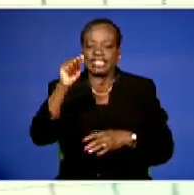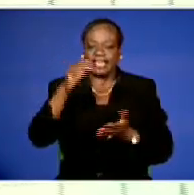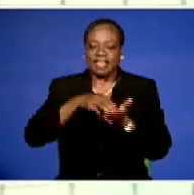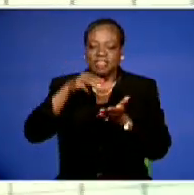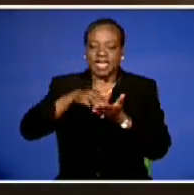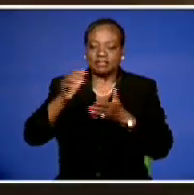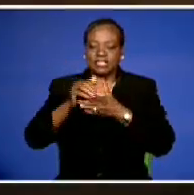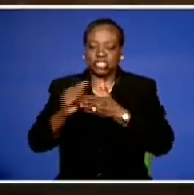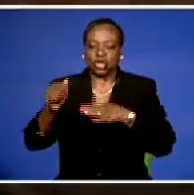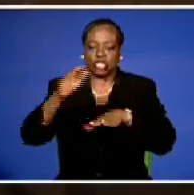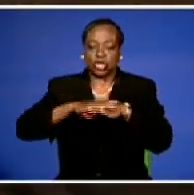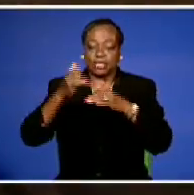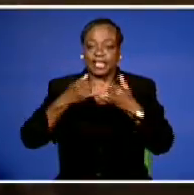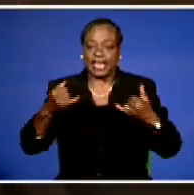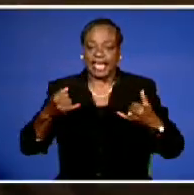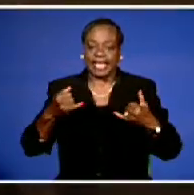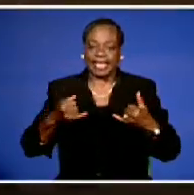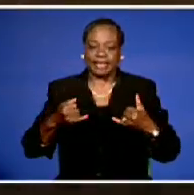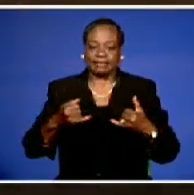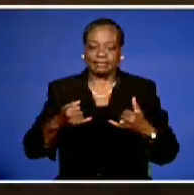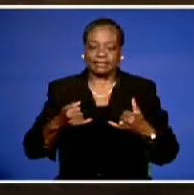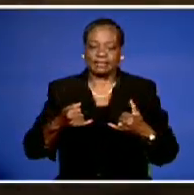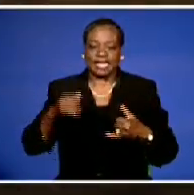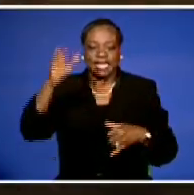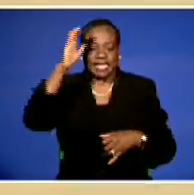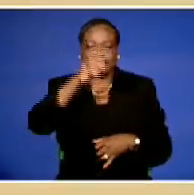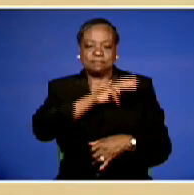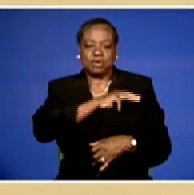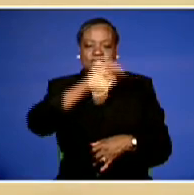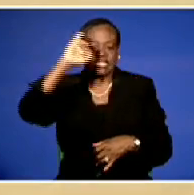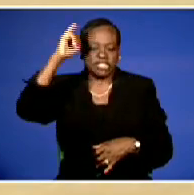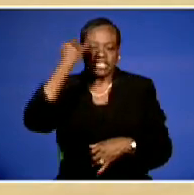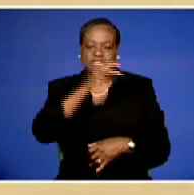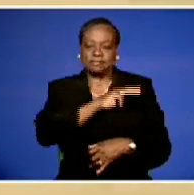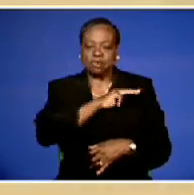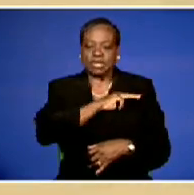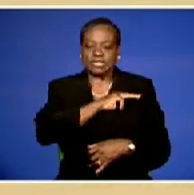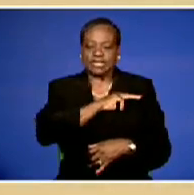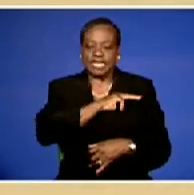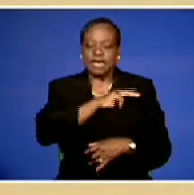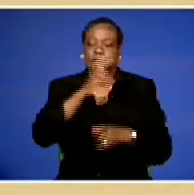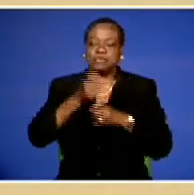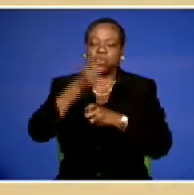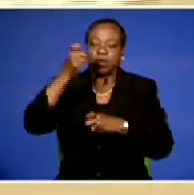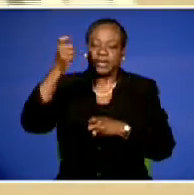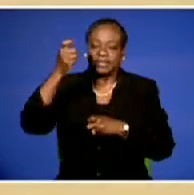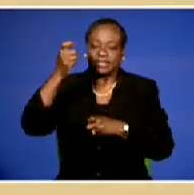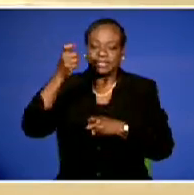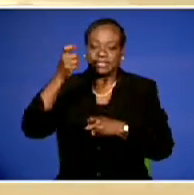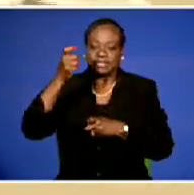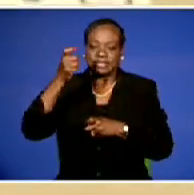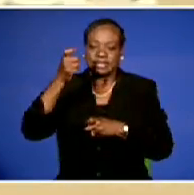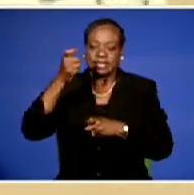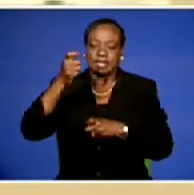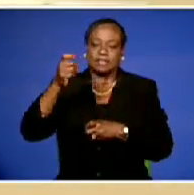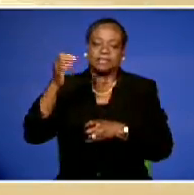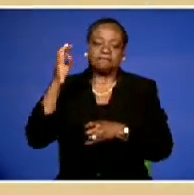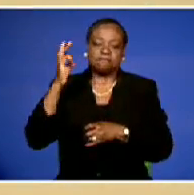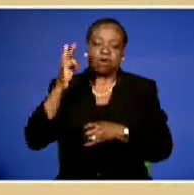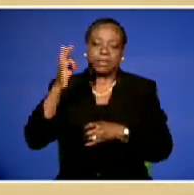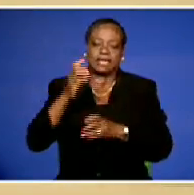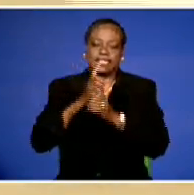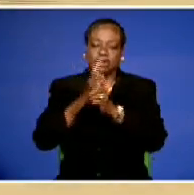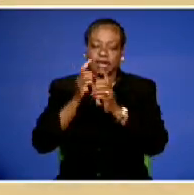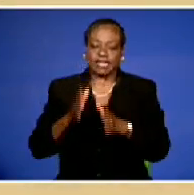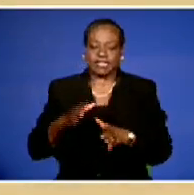cash and prizes. It would be Cliffy Moss and Jason Moxley emerging as the overall champions. Tournament director Herbert Stiles spoke